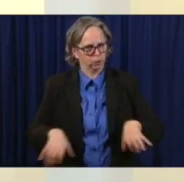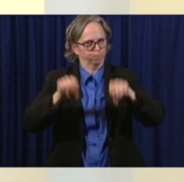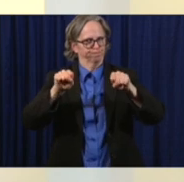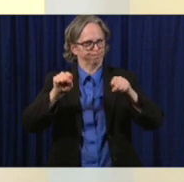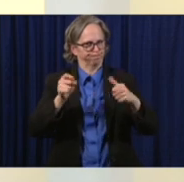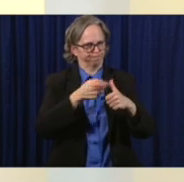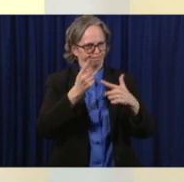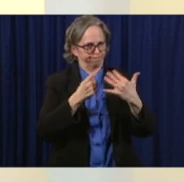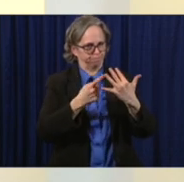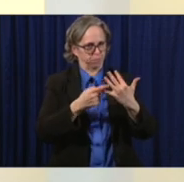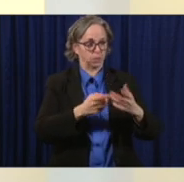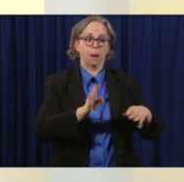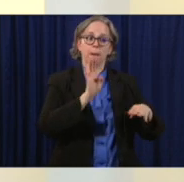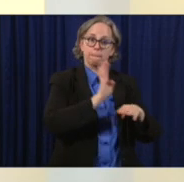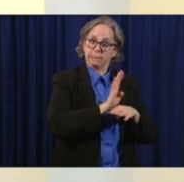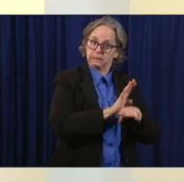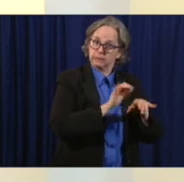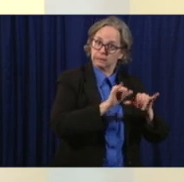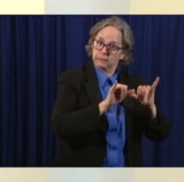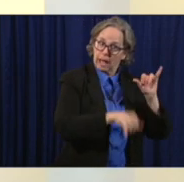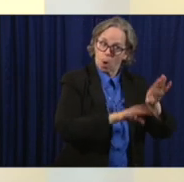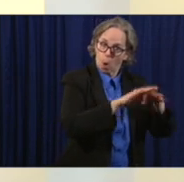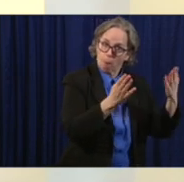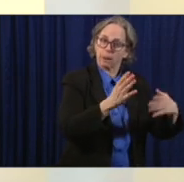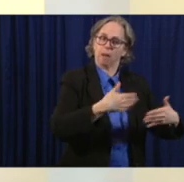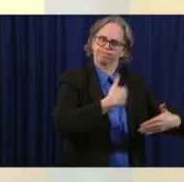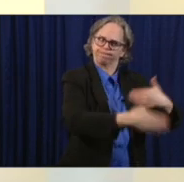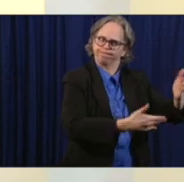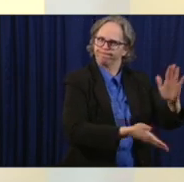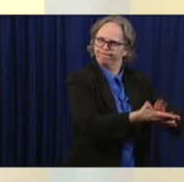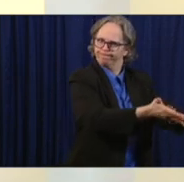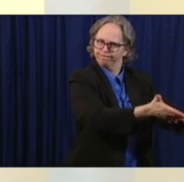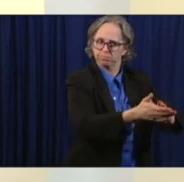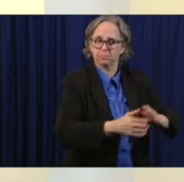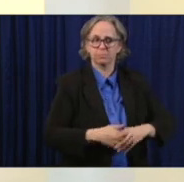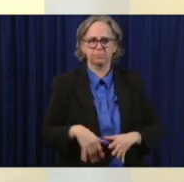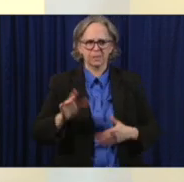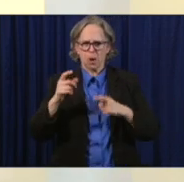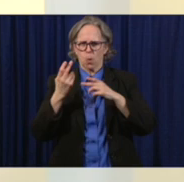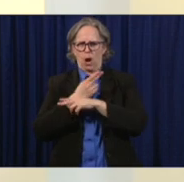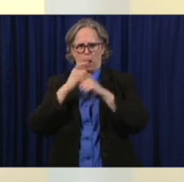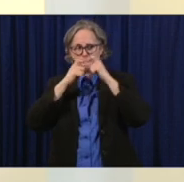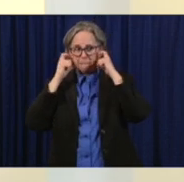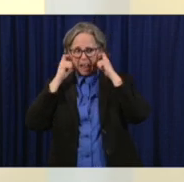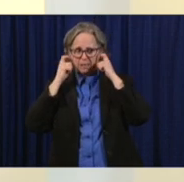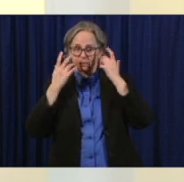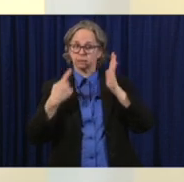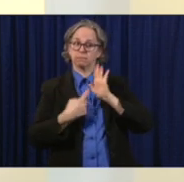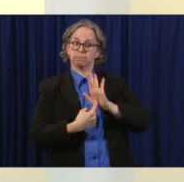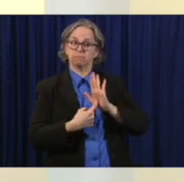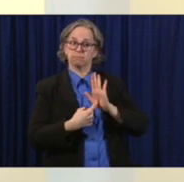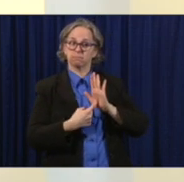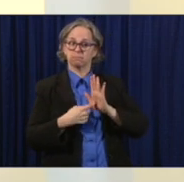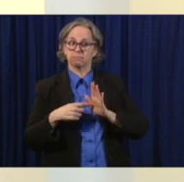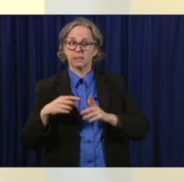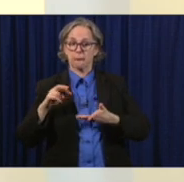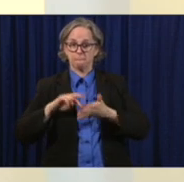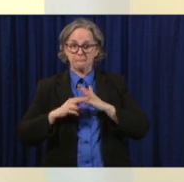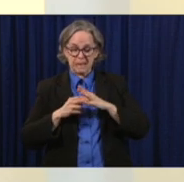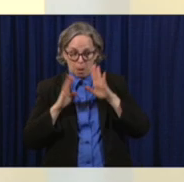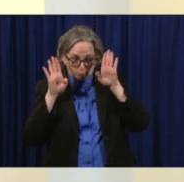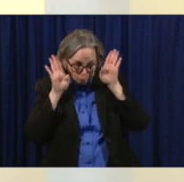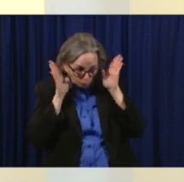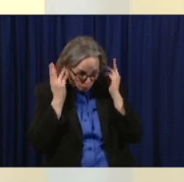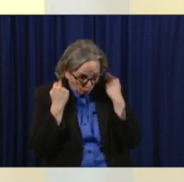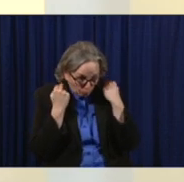Wearing a mask isn't a sign of submission, as some have said. It's really a sign of respect, responsibility, and